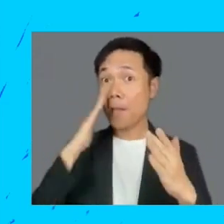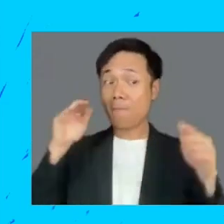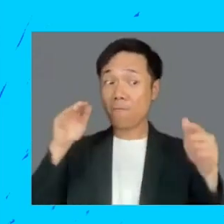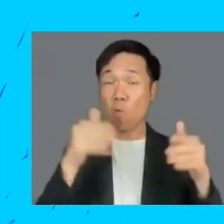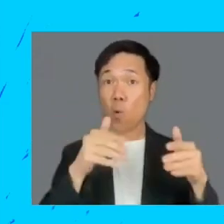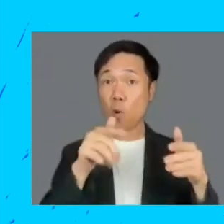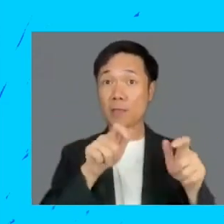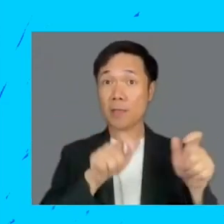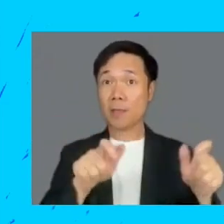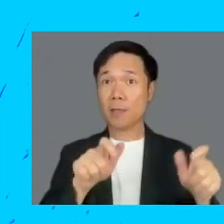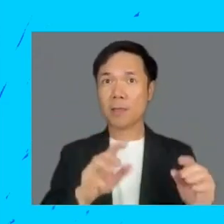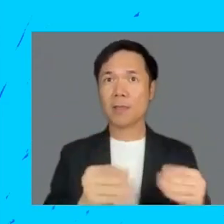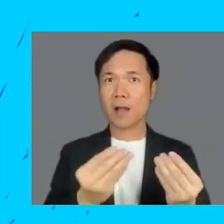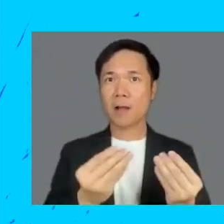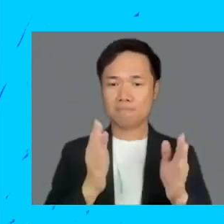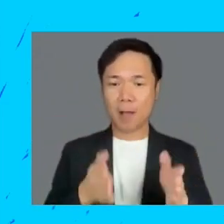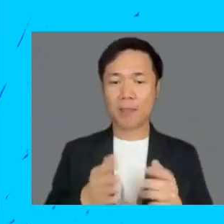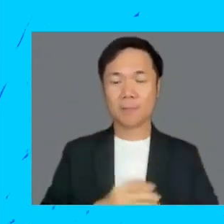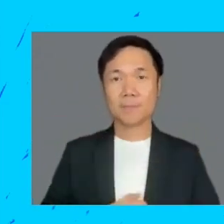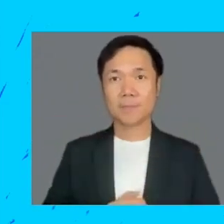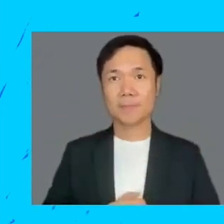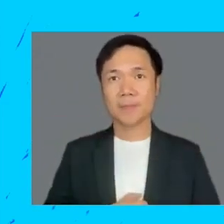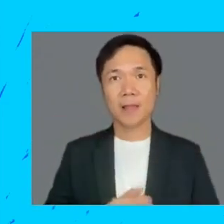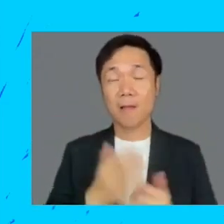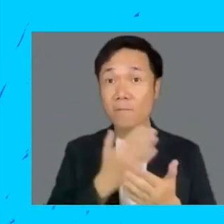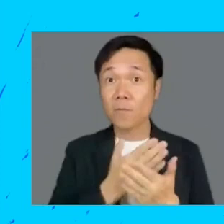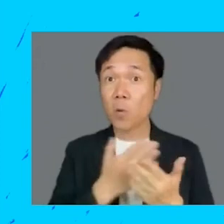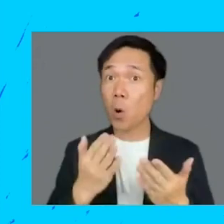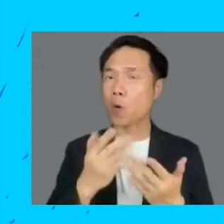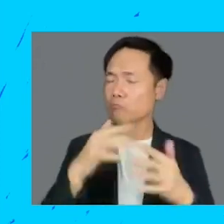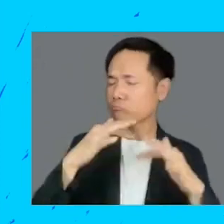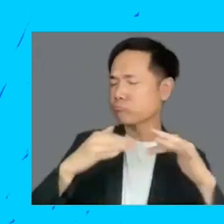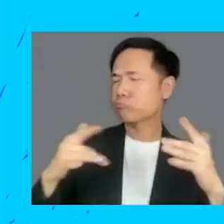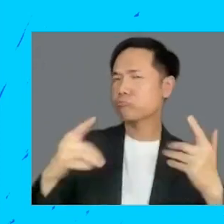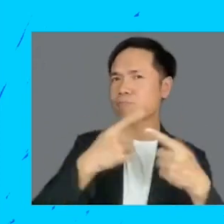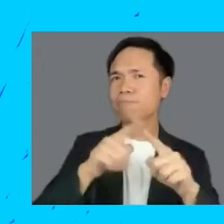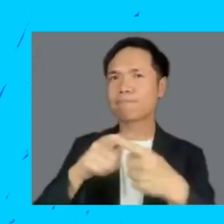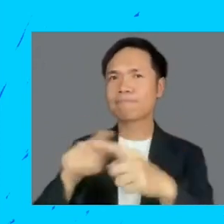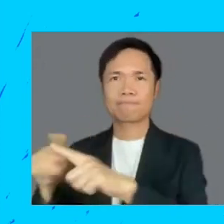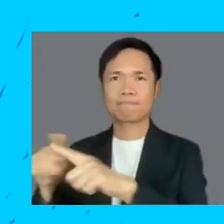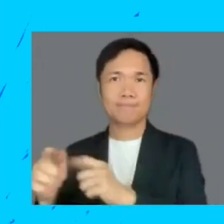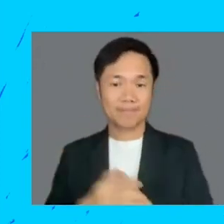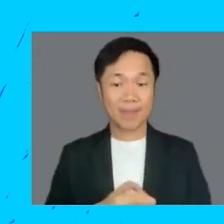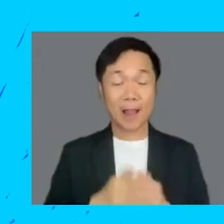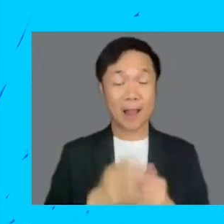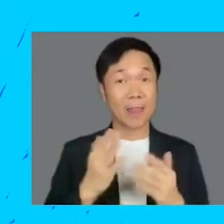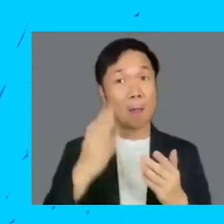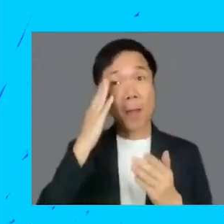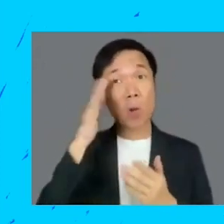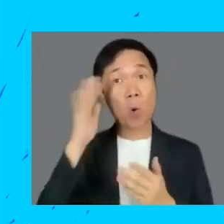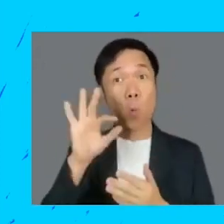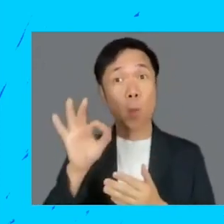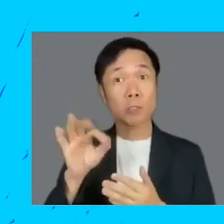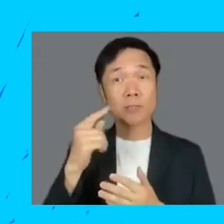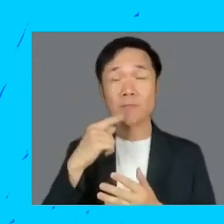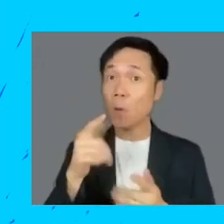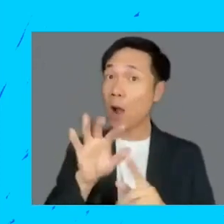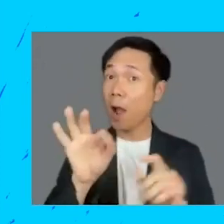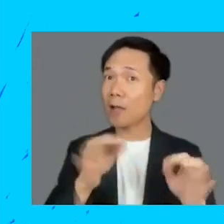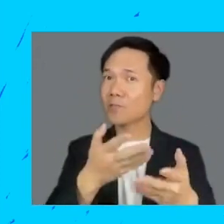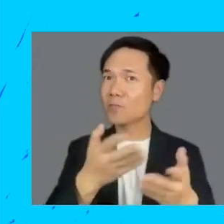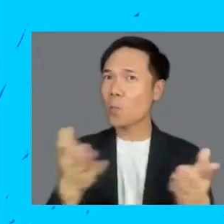of their programs in their different diversities. To this question goes to all our